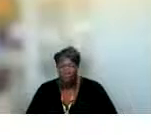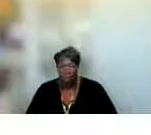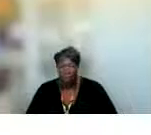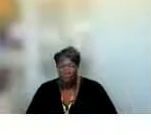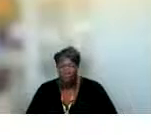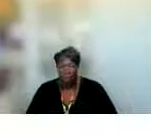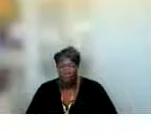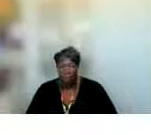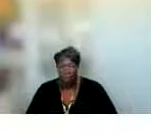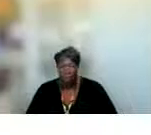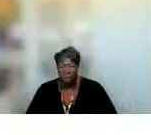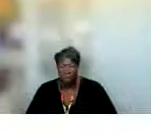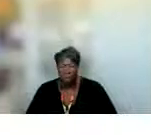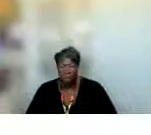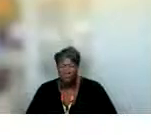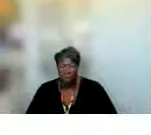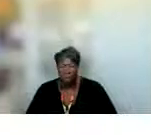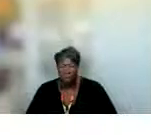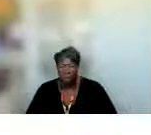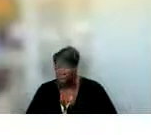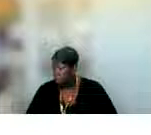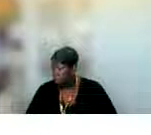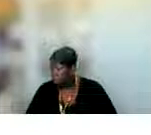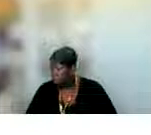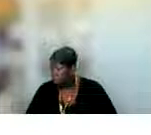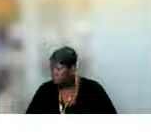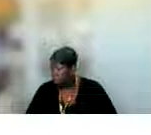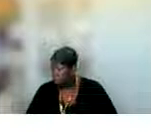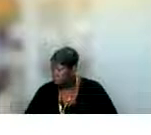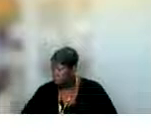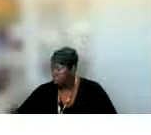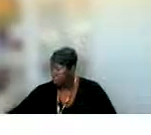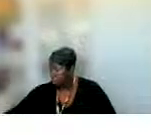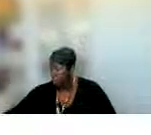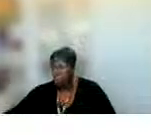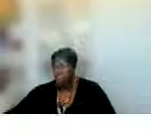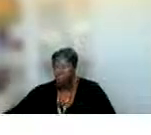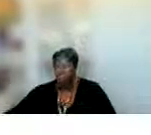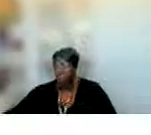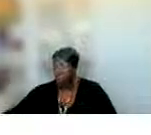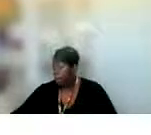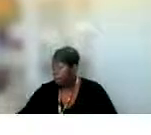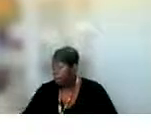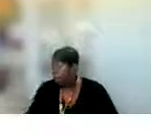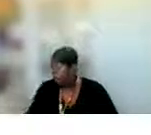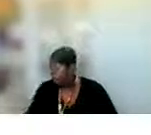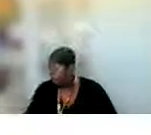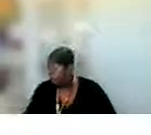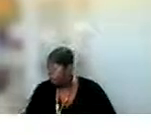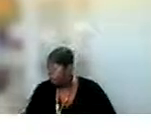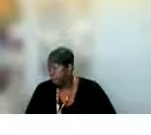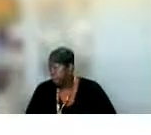state form found on the item agency forms page and linked from our Central Indiana Waste Diversion Pilot Project